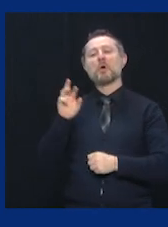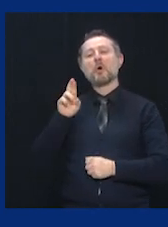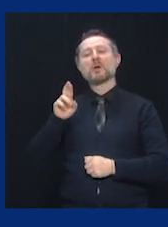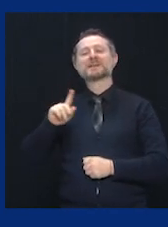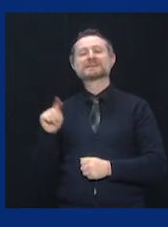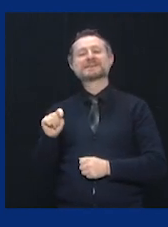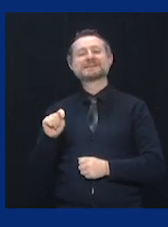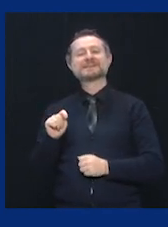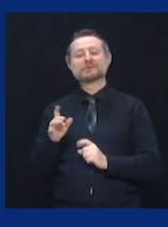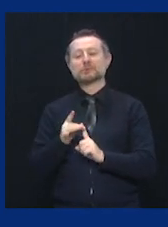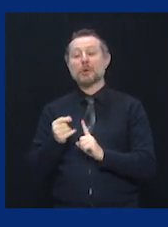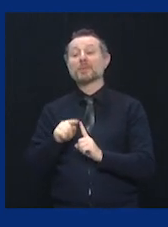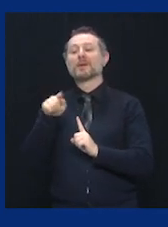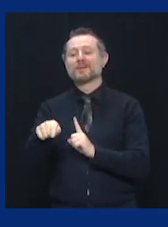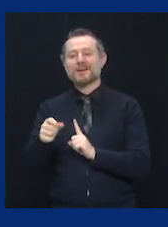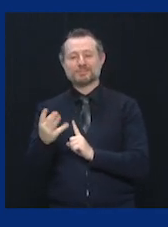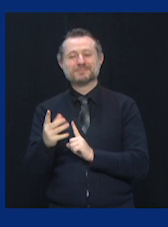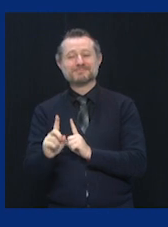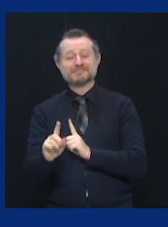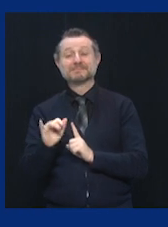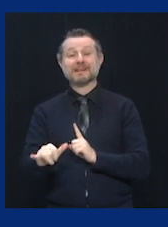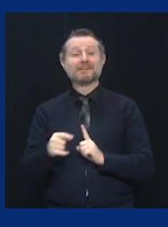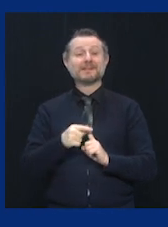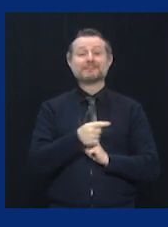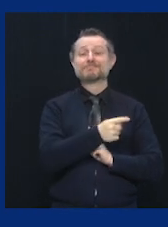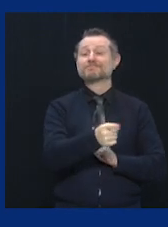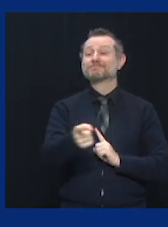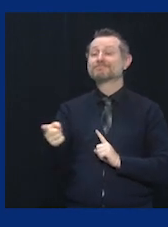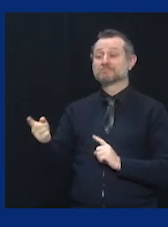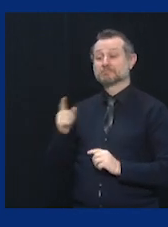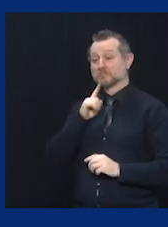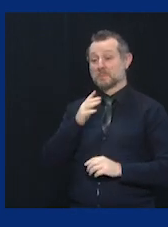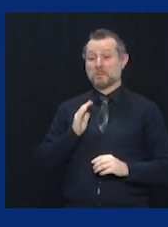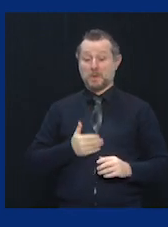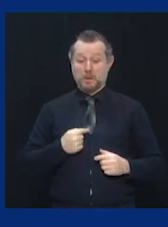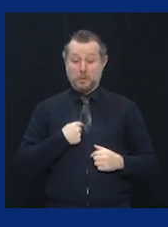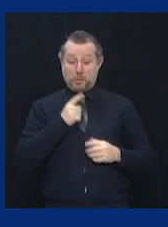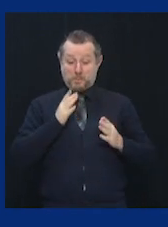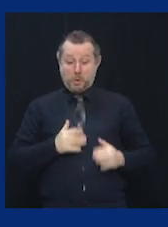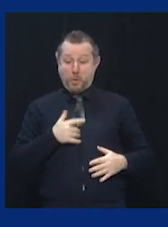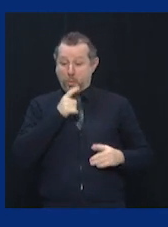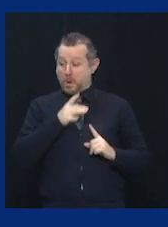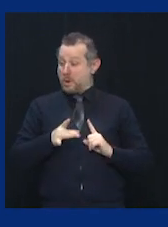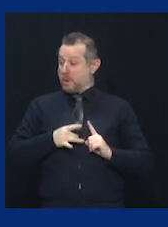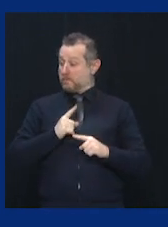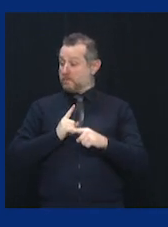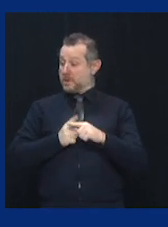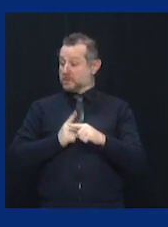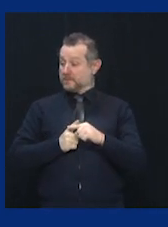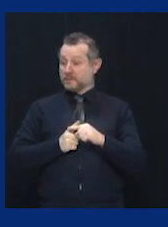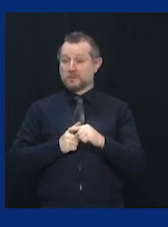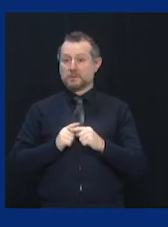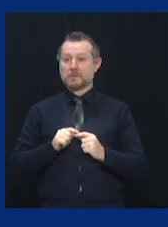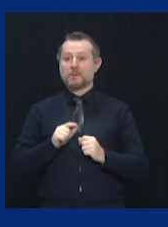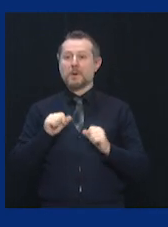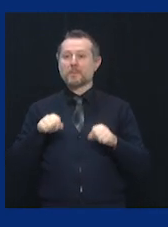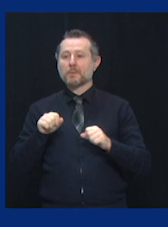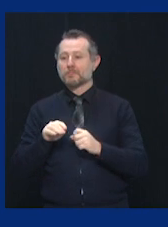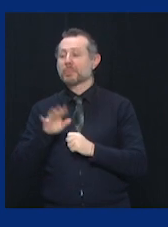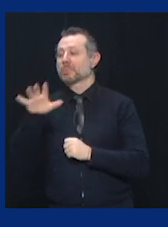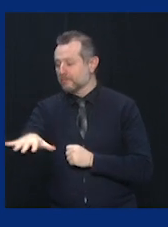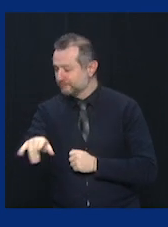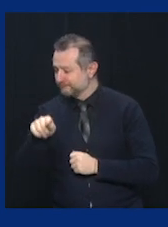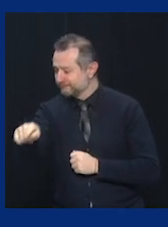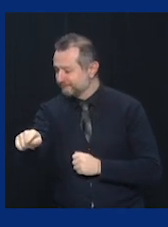is for every person who is infected, how many people do they infect? And you can